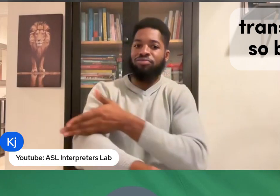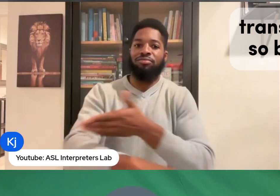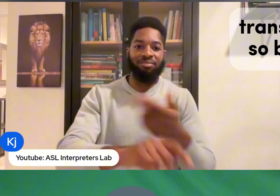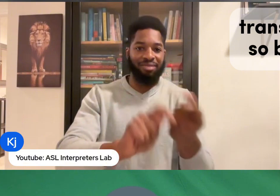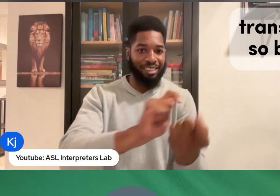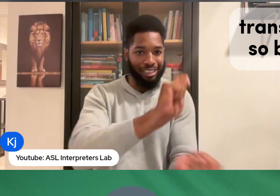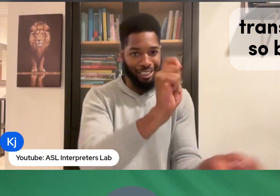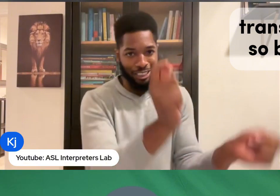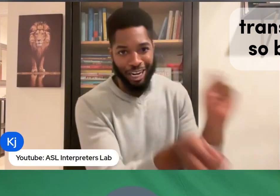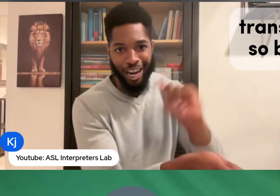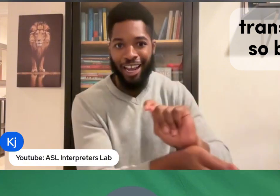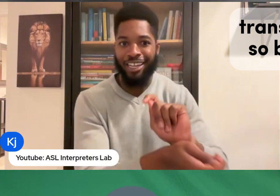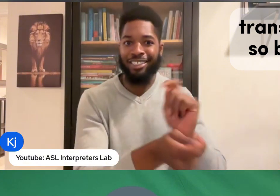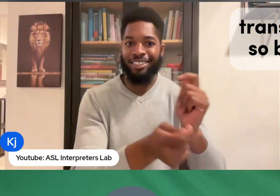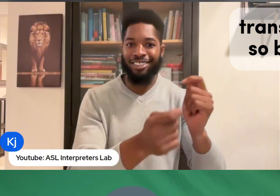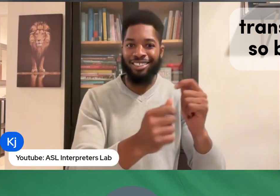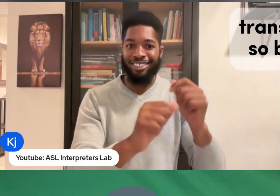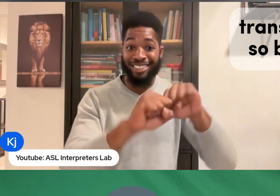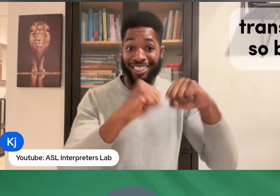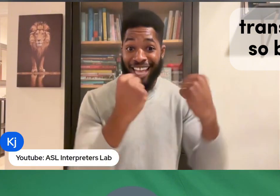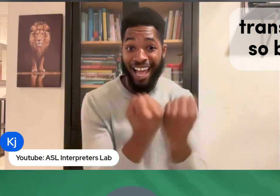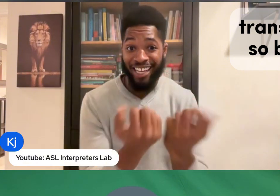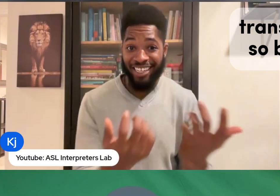And so balance is